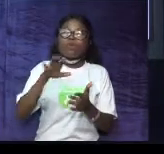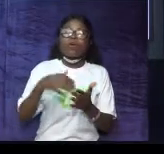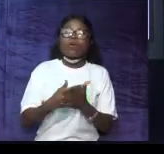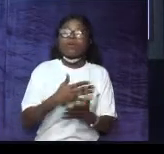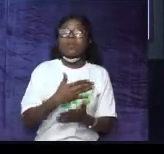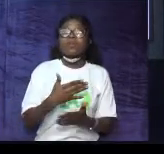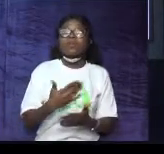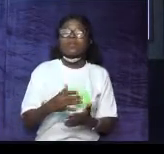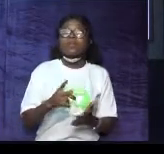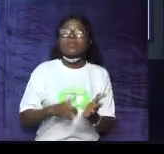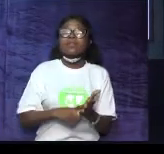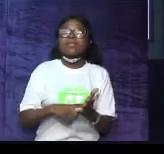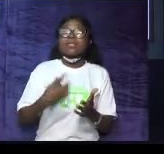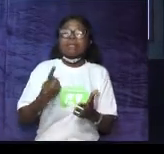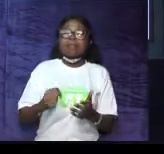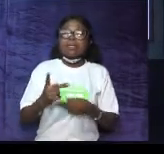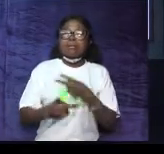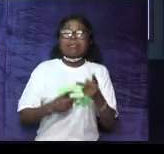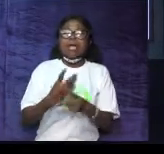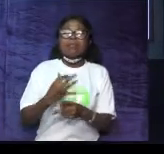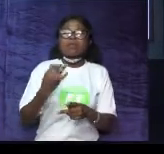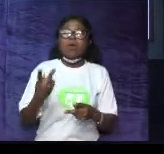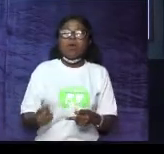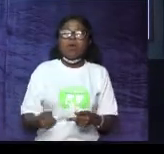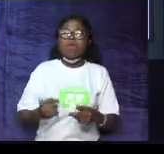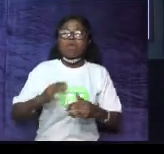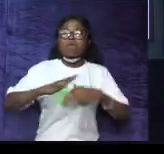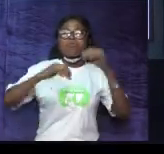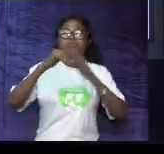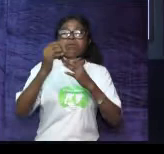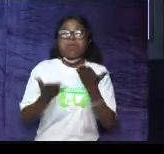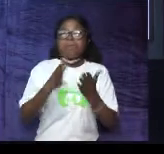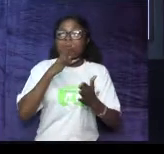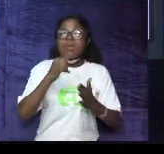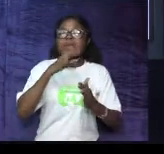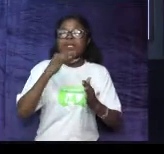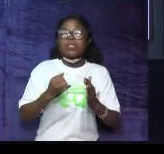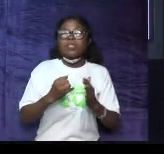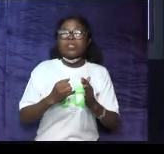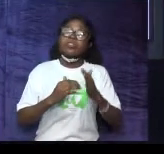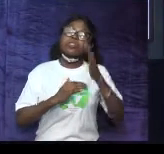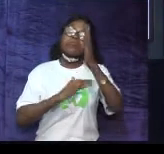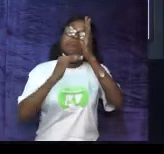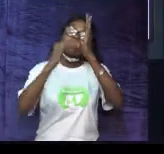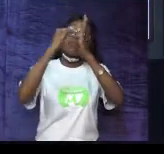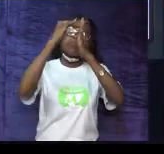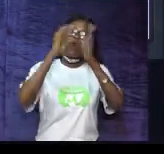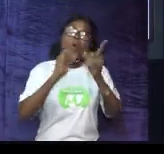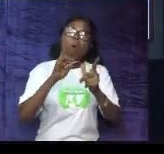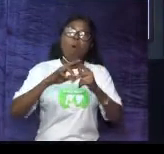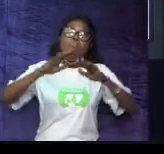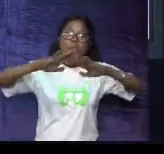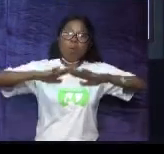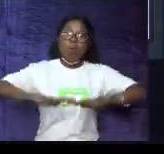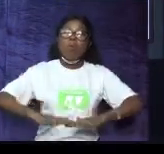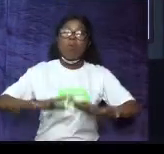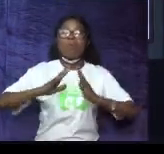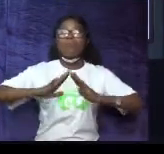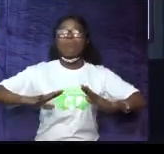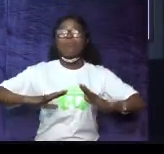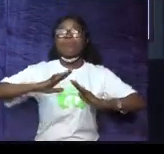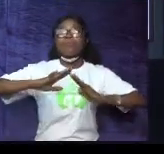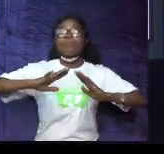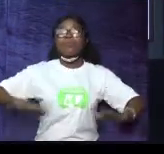things. The kind of building, whether it's a bungalow or story building and so